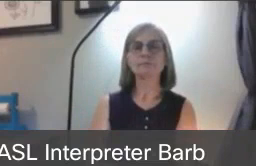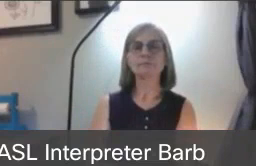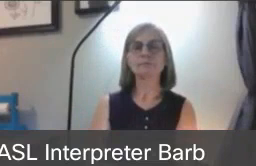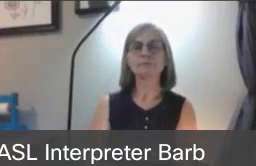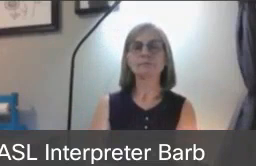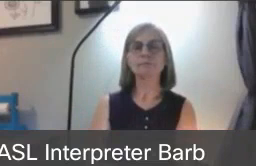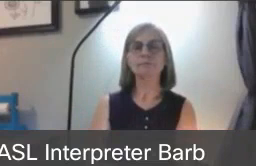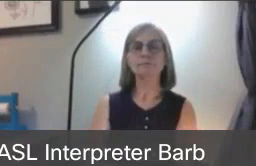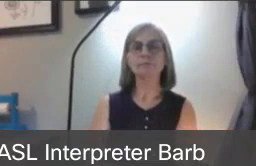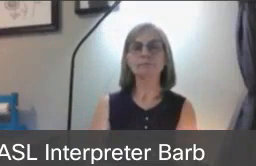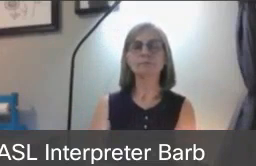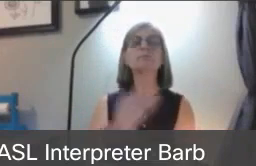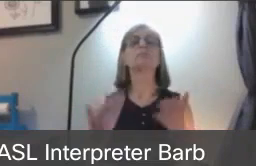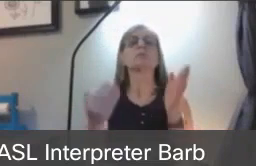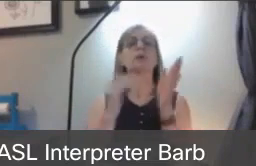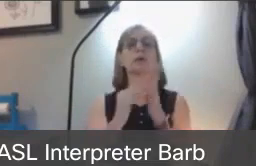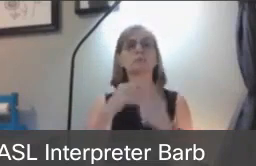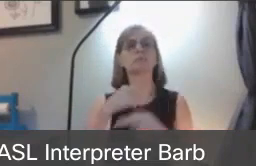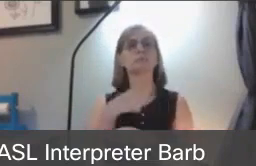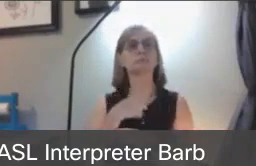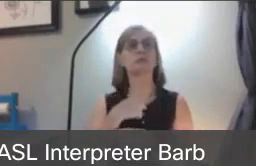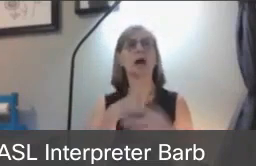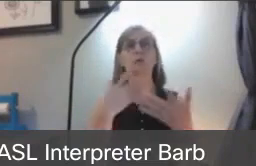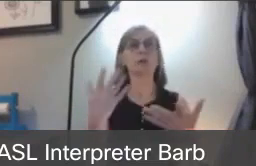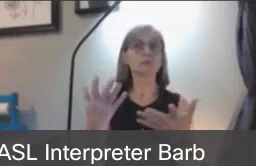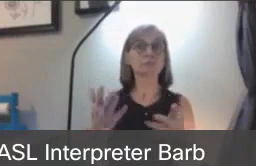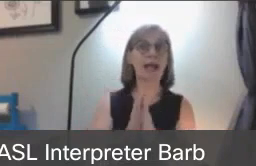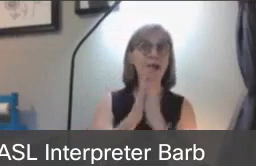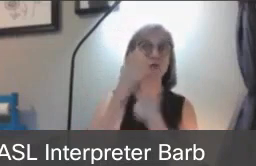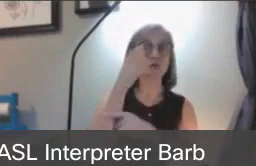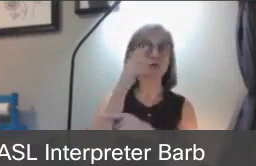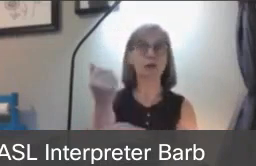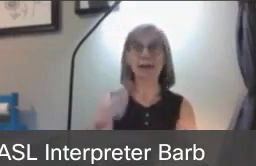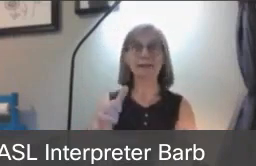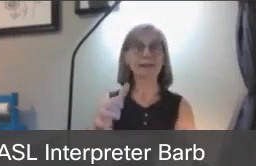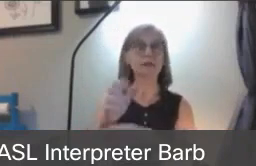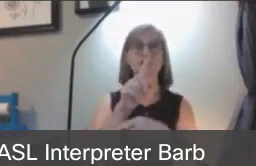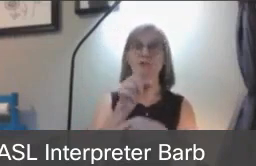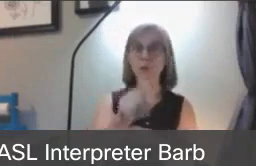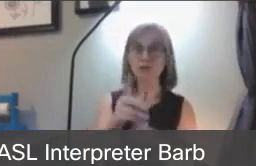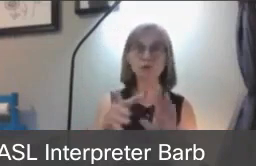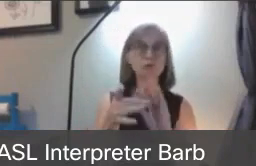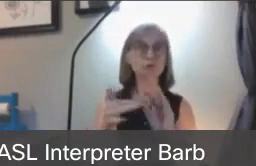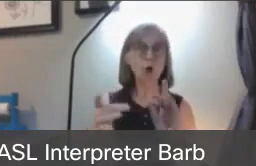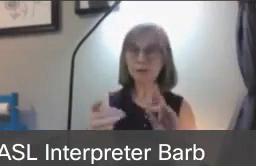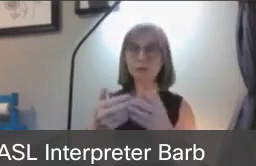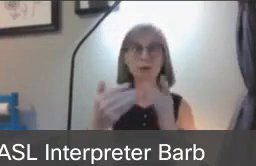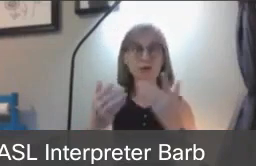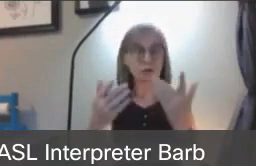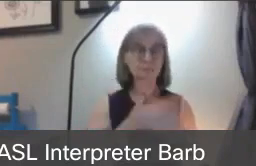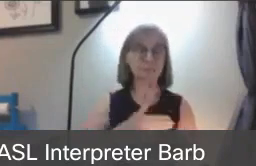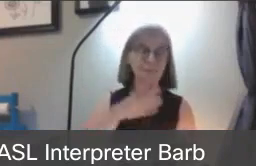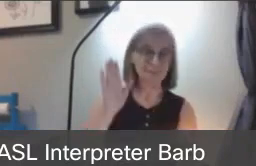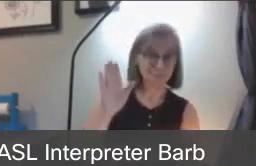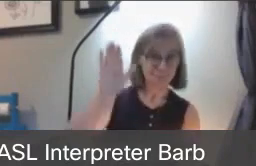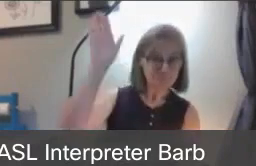So again, I will send a request for any comments or questions that you have. Go ahead and raise your hand if you have anything that you can think of that you'd like to ask. We're happy to